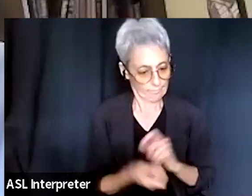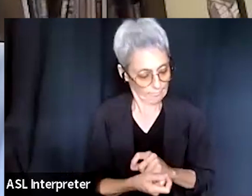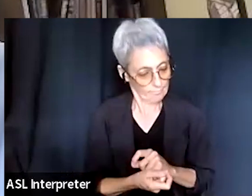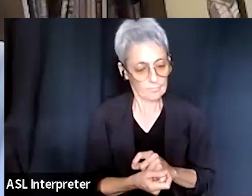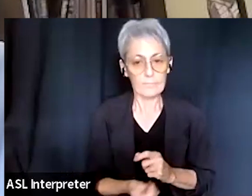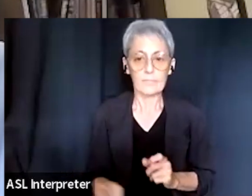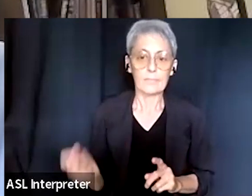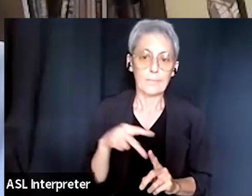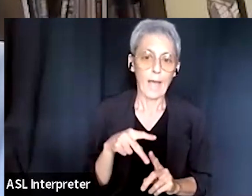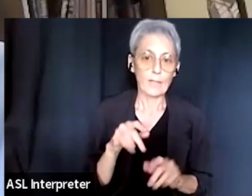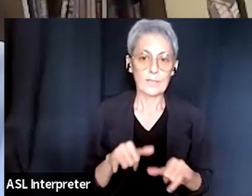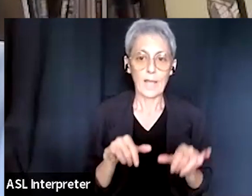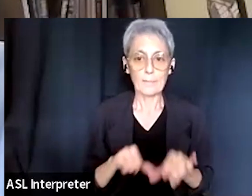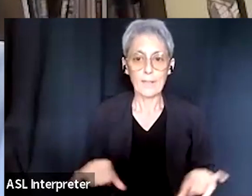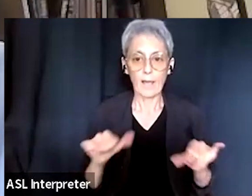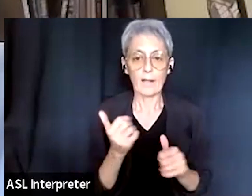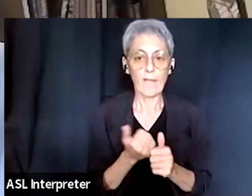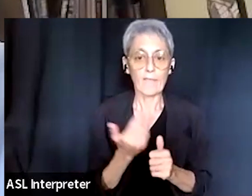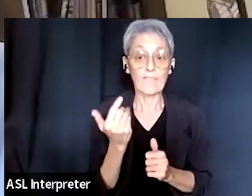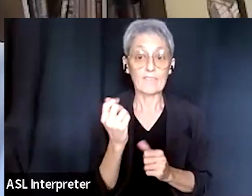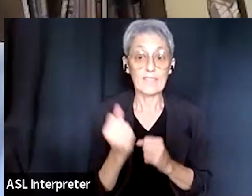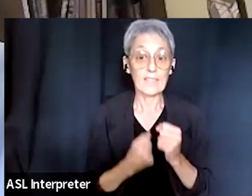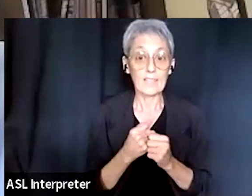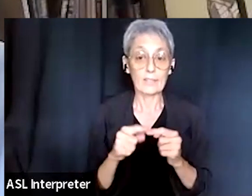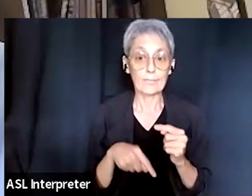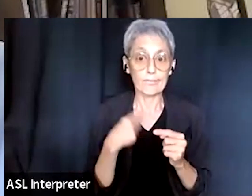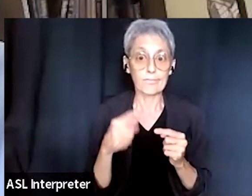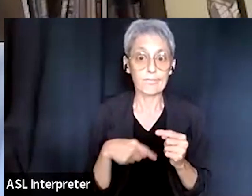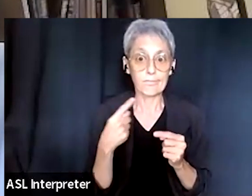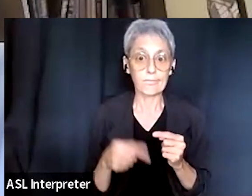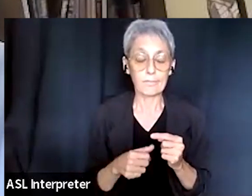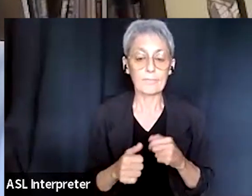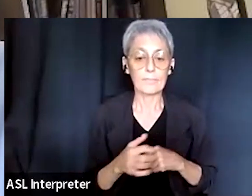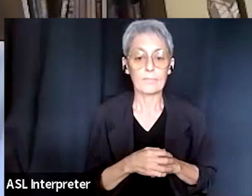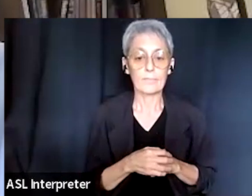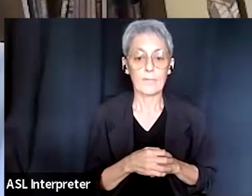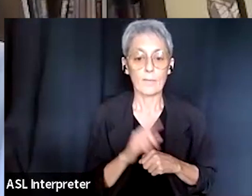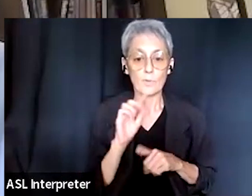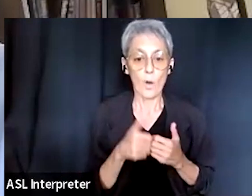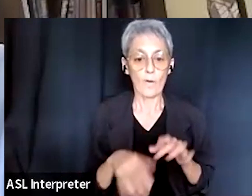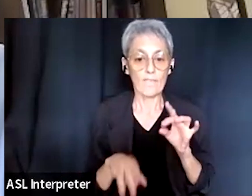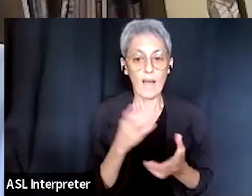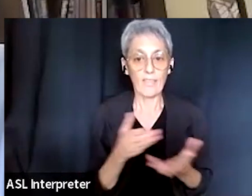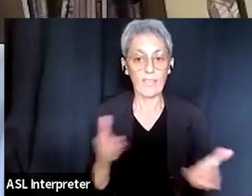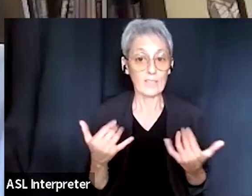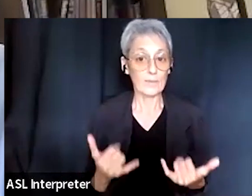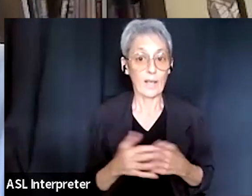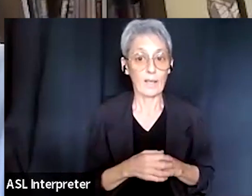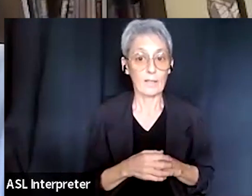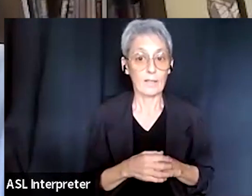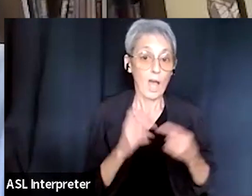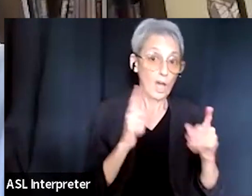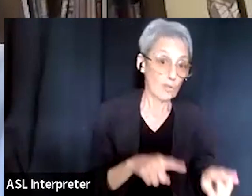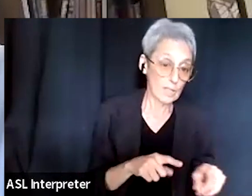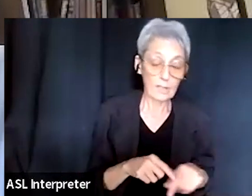same cycle every 15 years. So I'm sure we're all going to find things from today to agree with, to disagree with, to